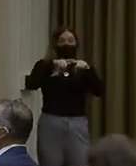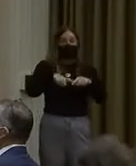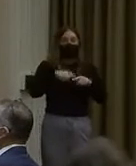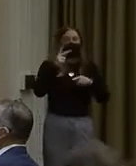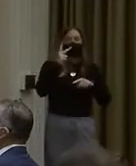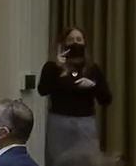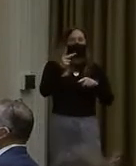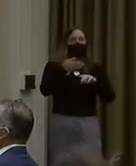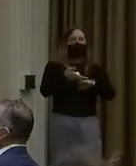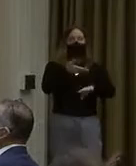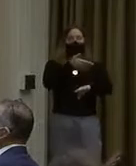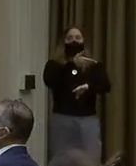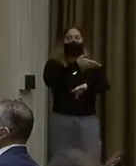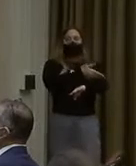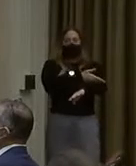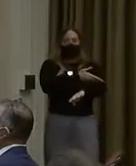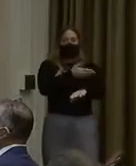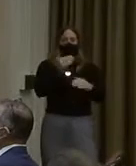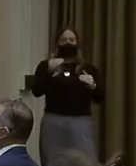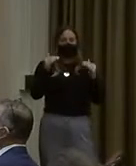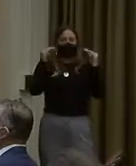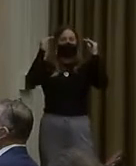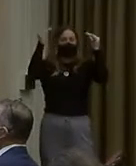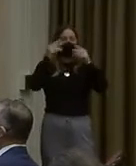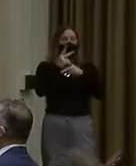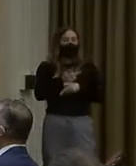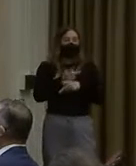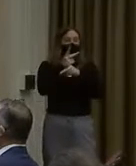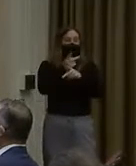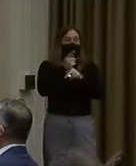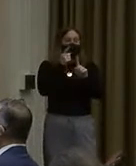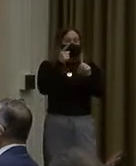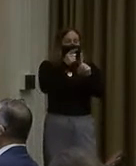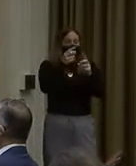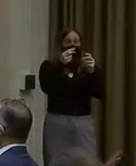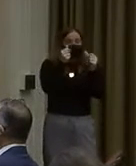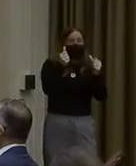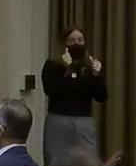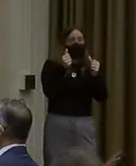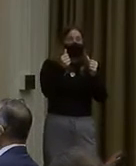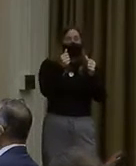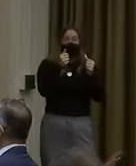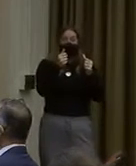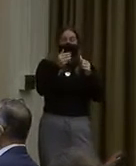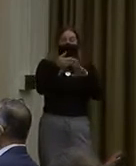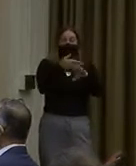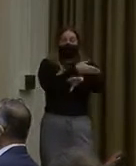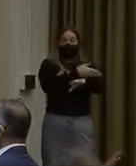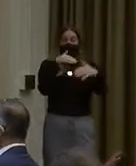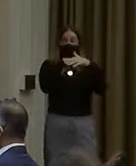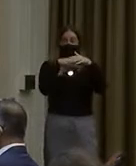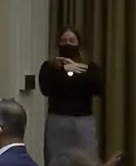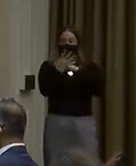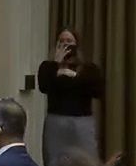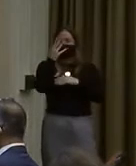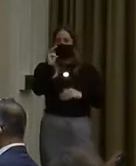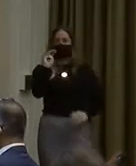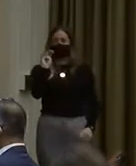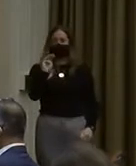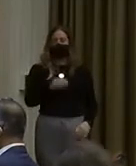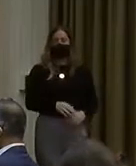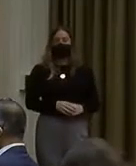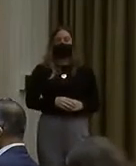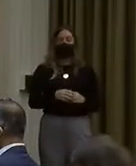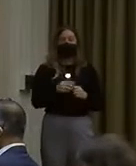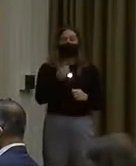step forward with the potential for improving care well beyond the immediate goal of measuring and improving access to the 4 M's. Today, more than